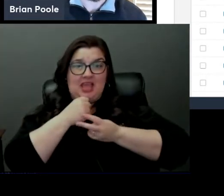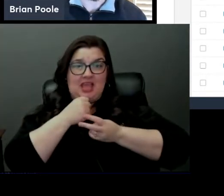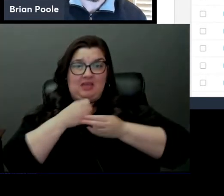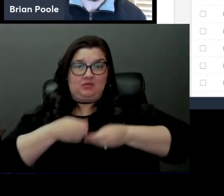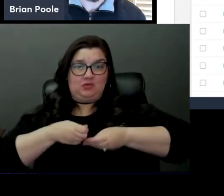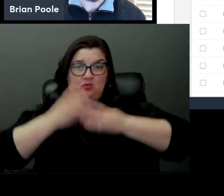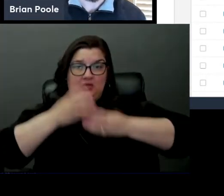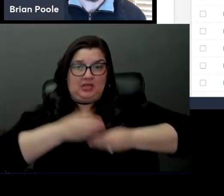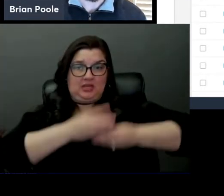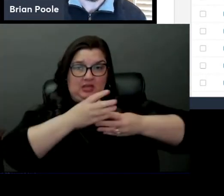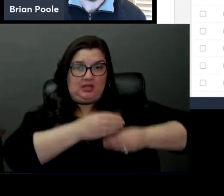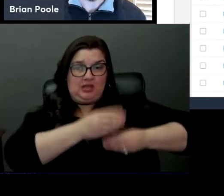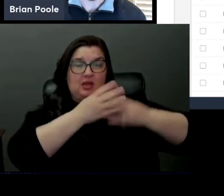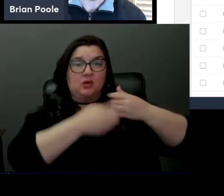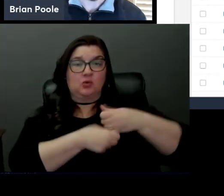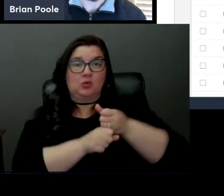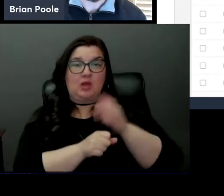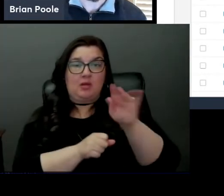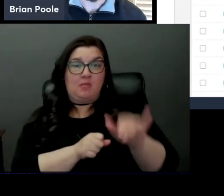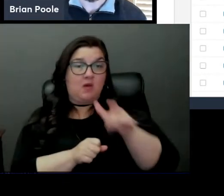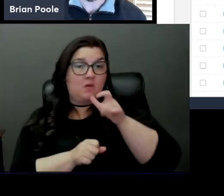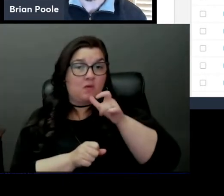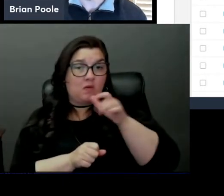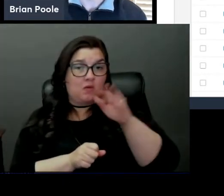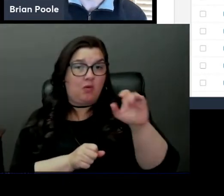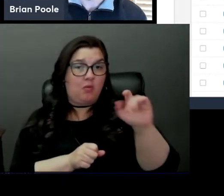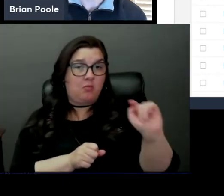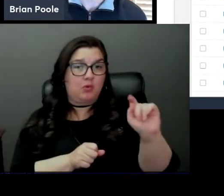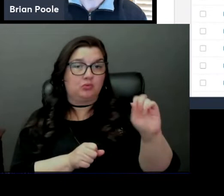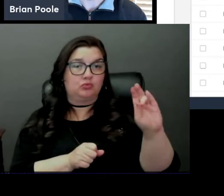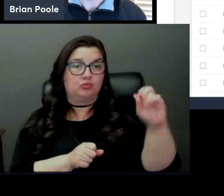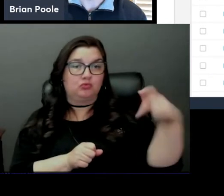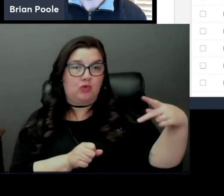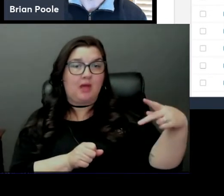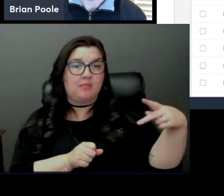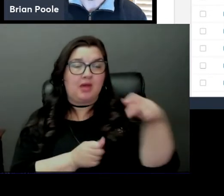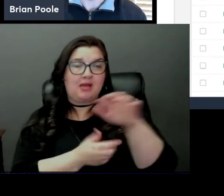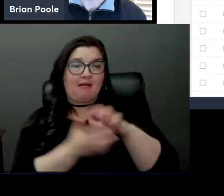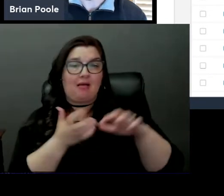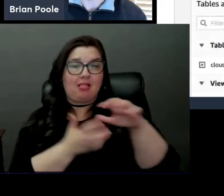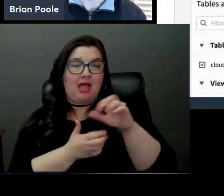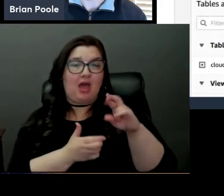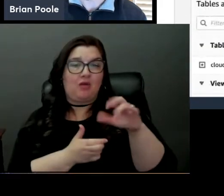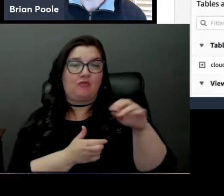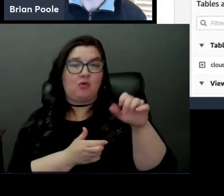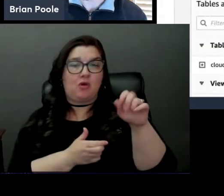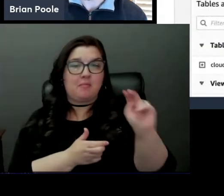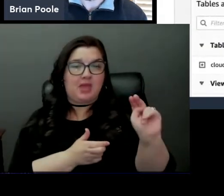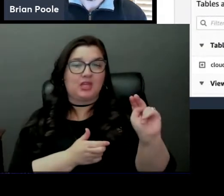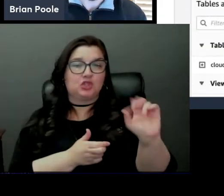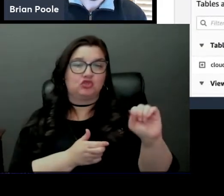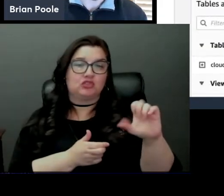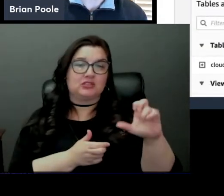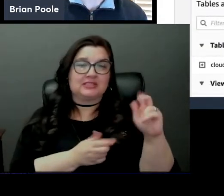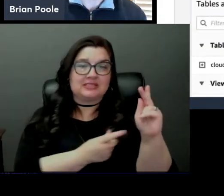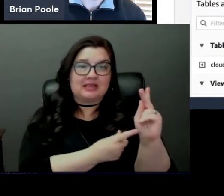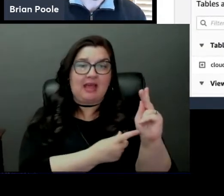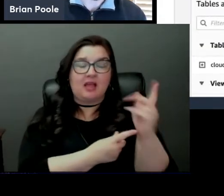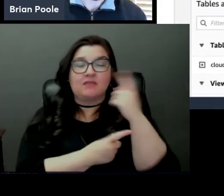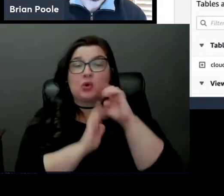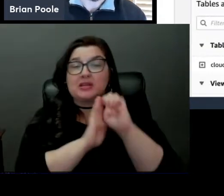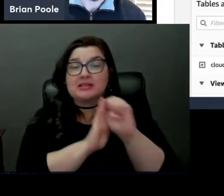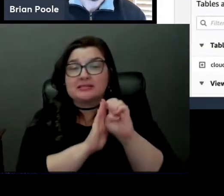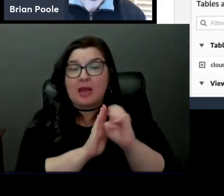by the Bootstrap CloudFormation stack. And so, for example, if you wanted to know a summary